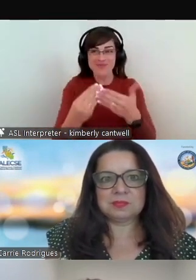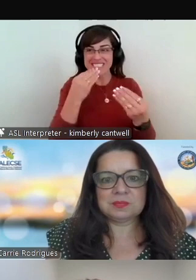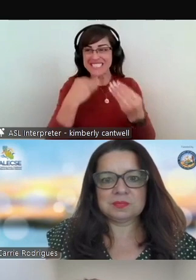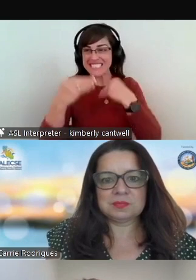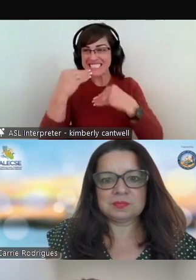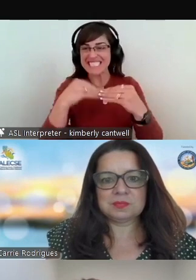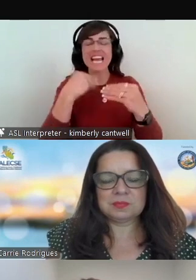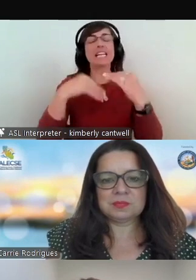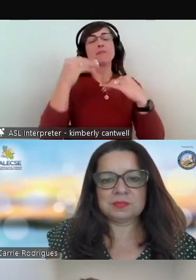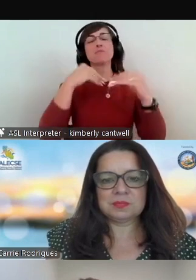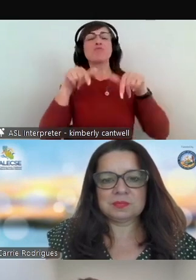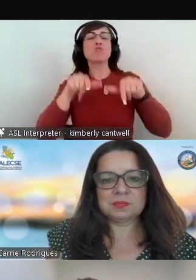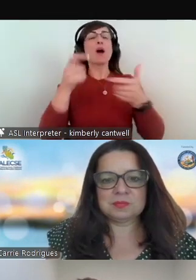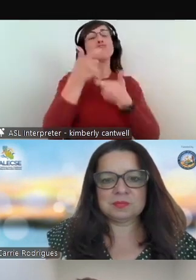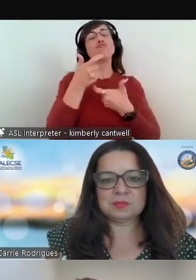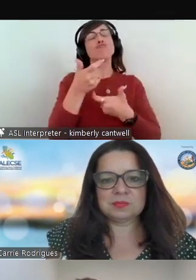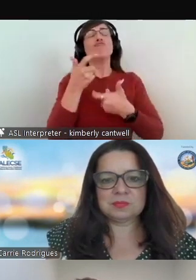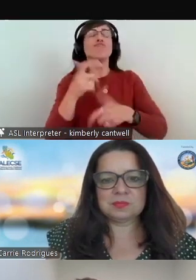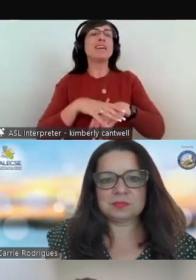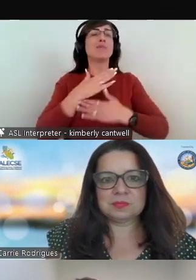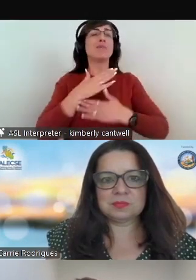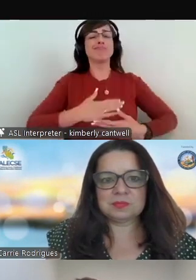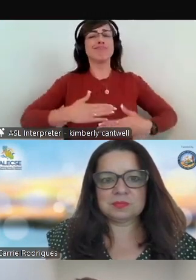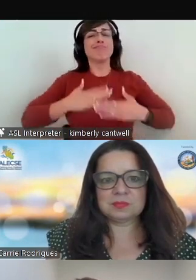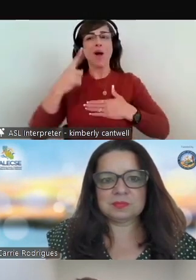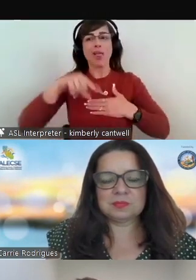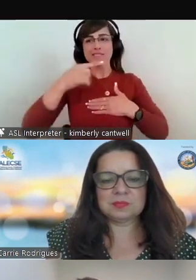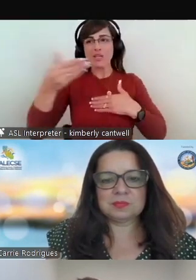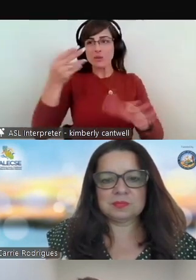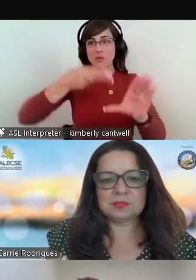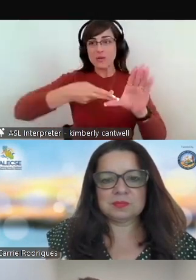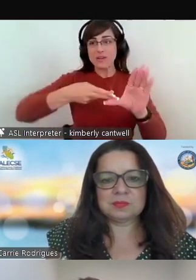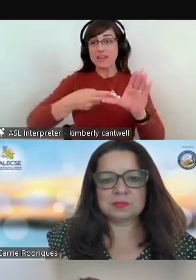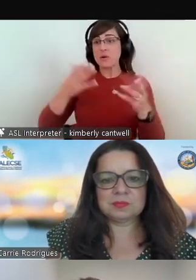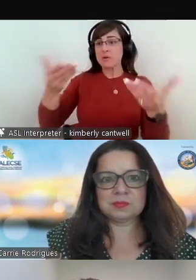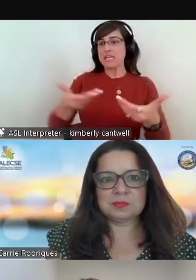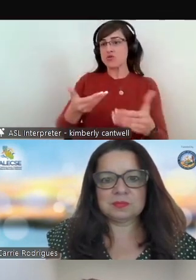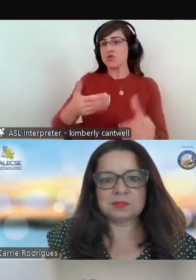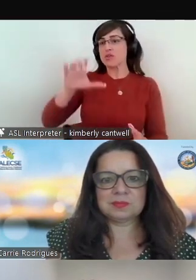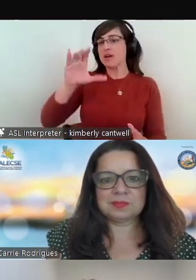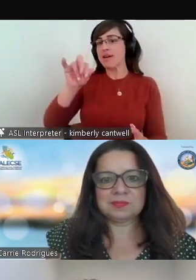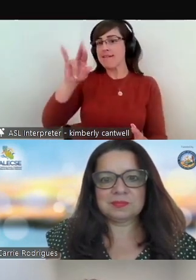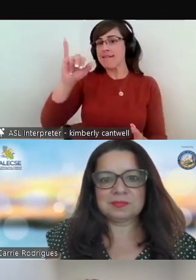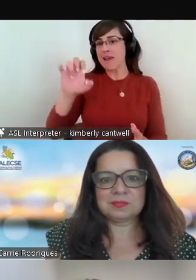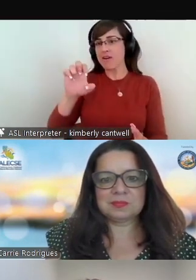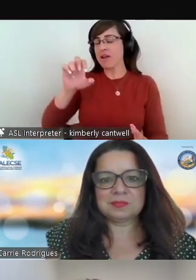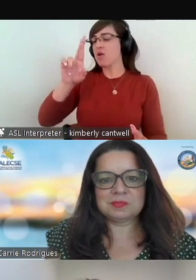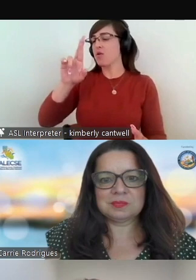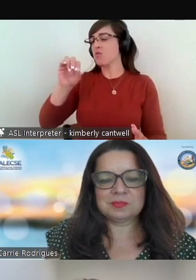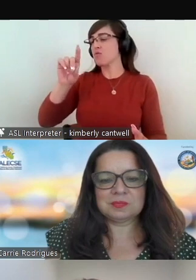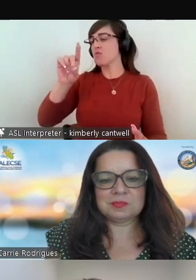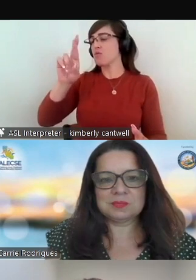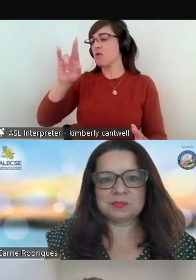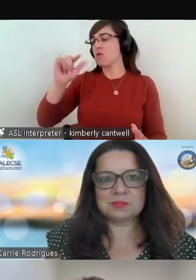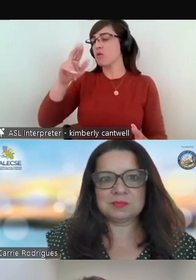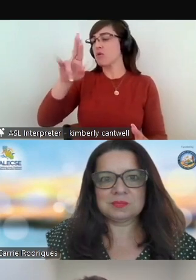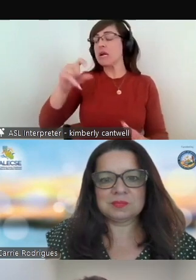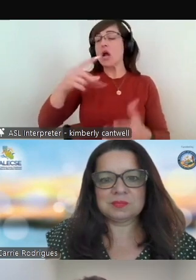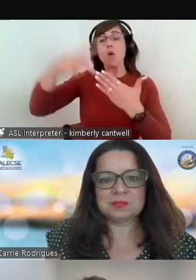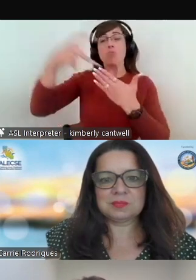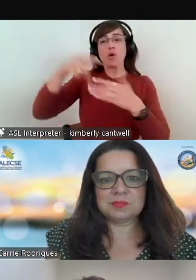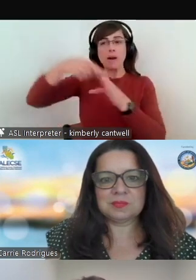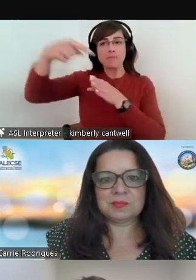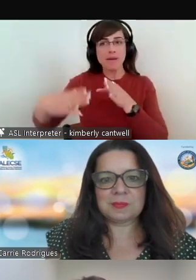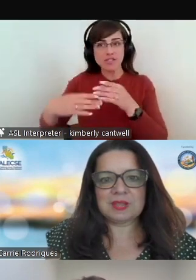munch along. And we just really appreciate you being here. I'd like to introduce Carrie Rodriguez. She is our program